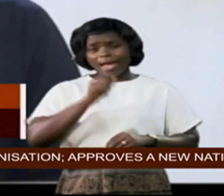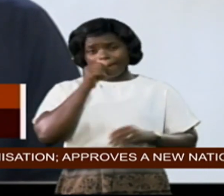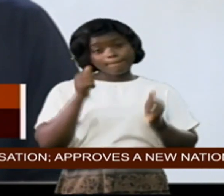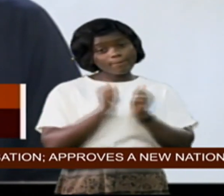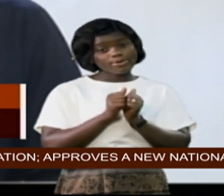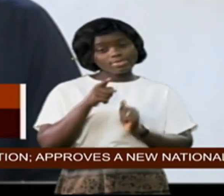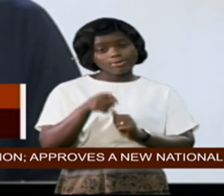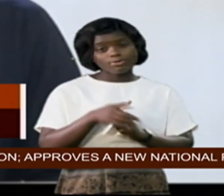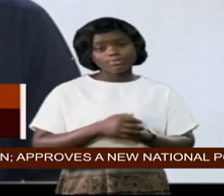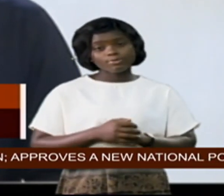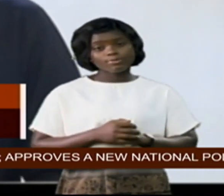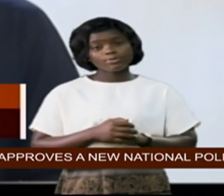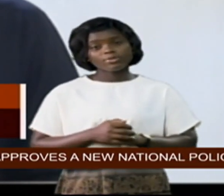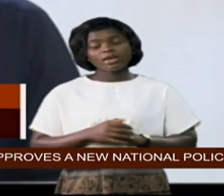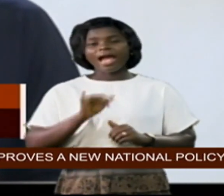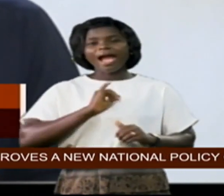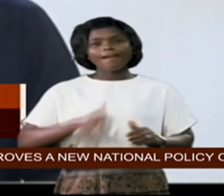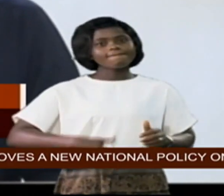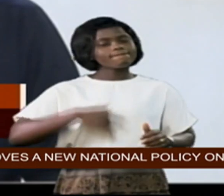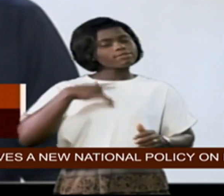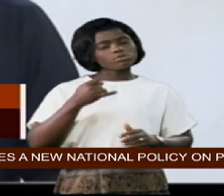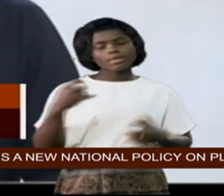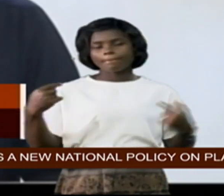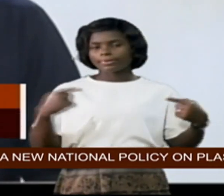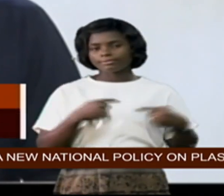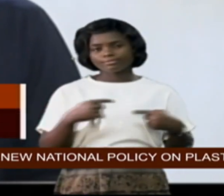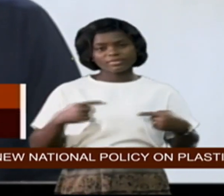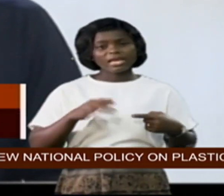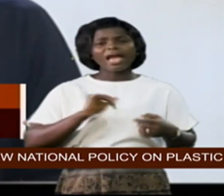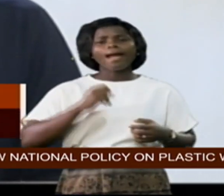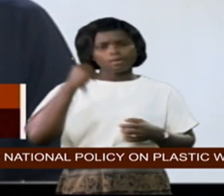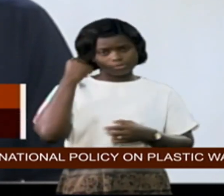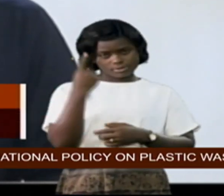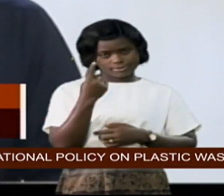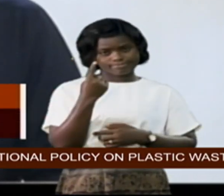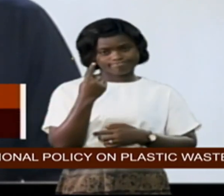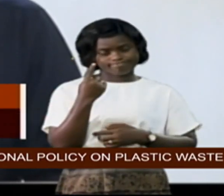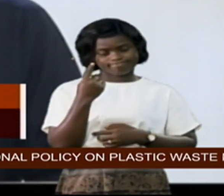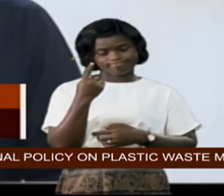you. I feel the pain, and I understand